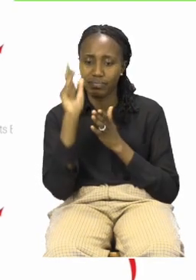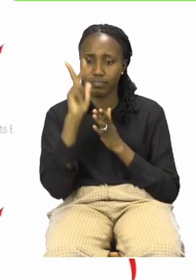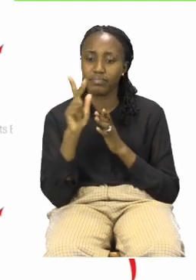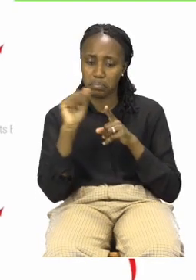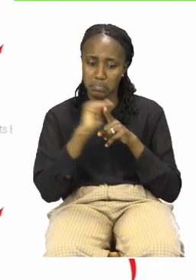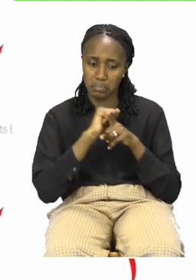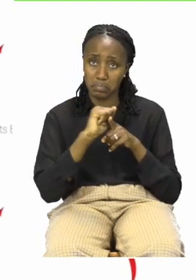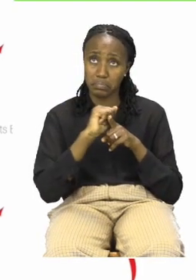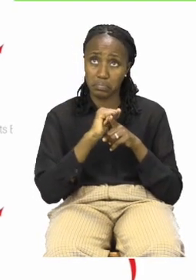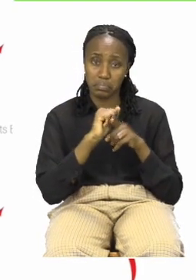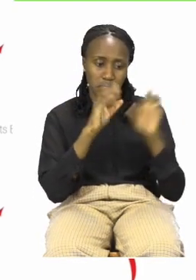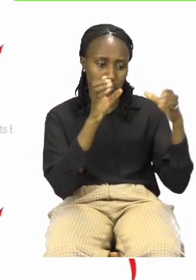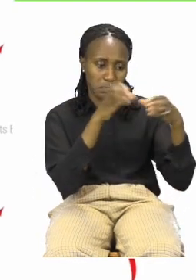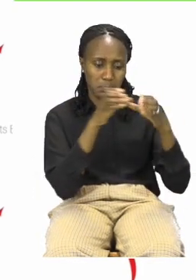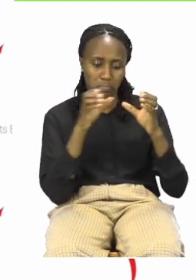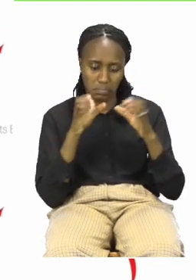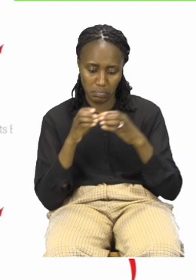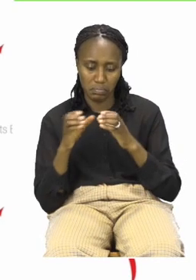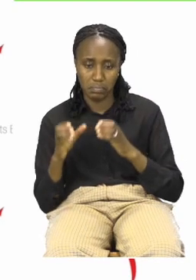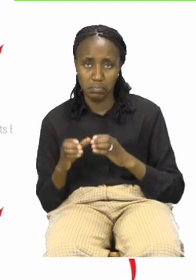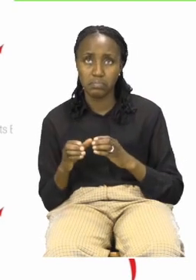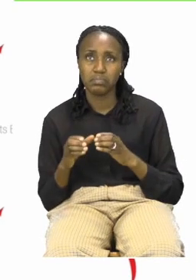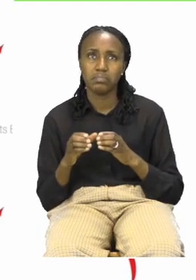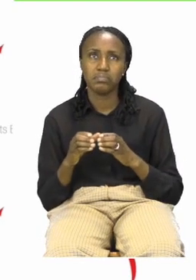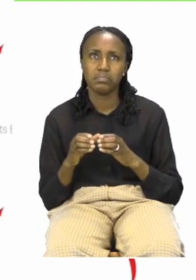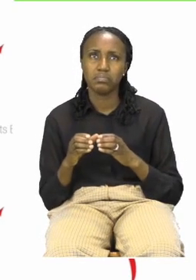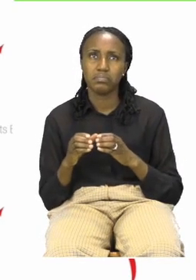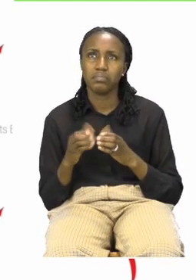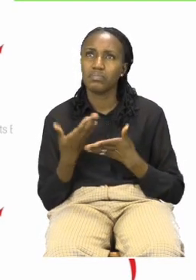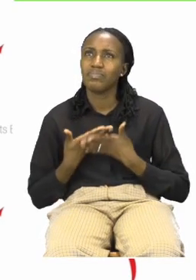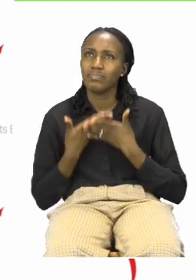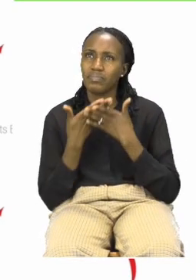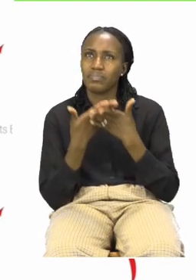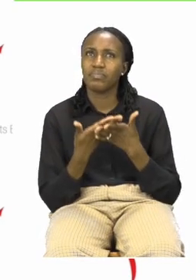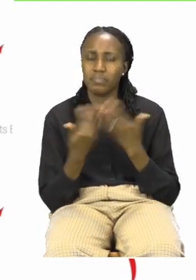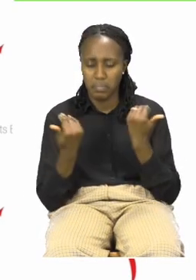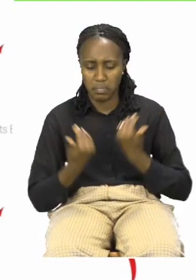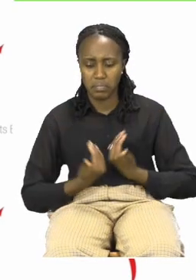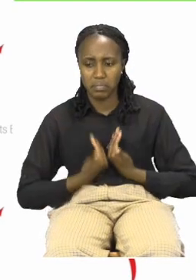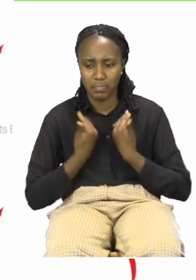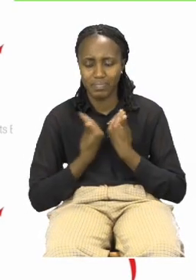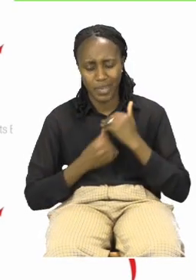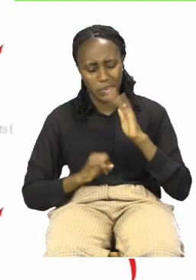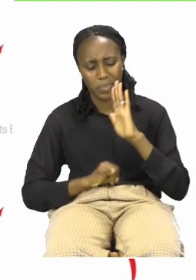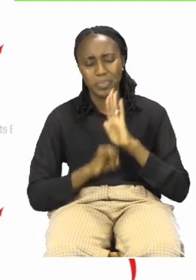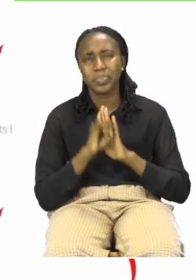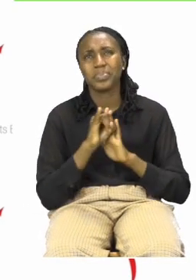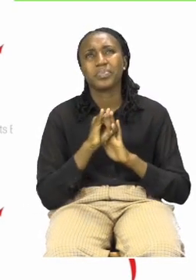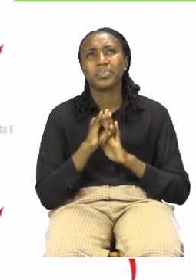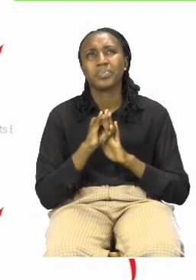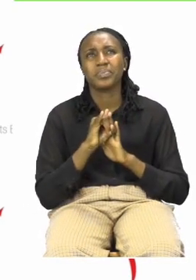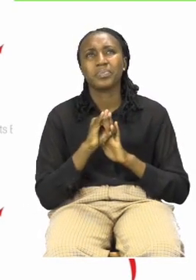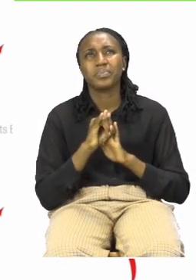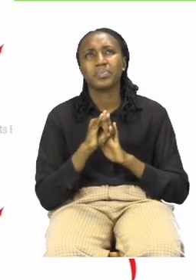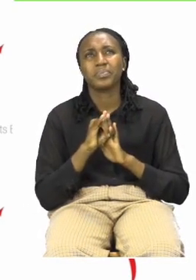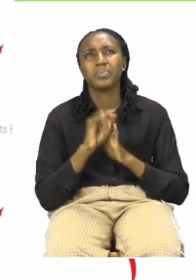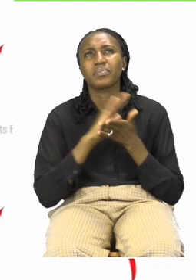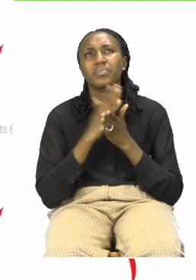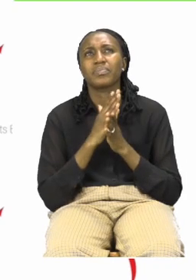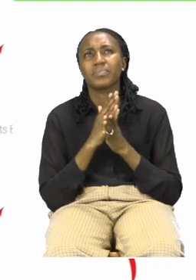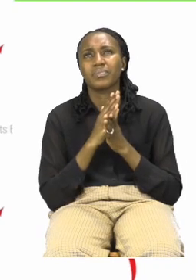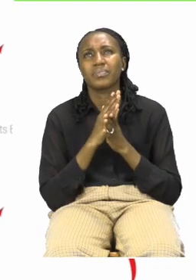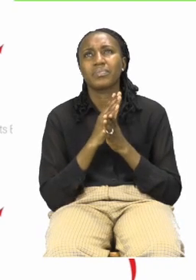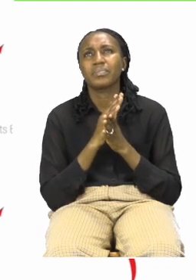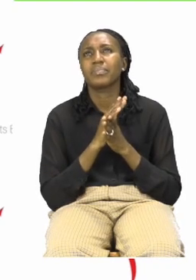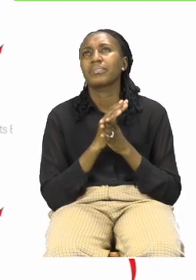selected golf clubs to help the juniors, especially the juniors that can't afford it, because golf is